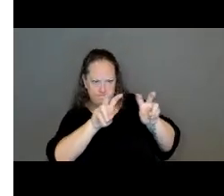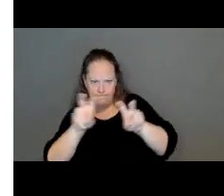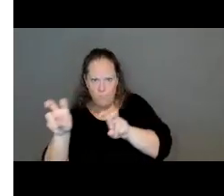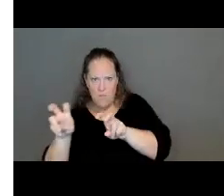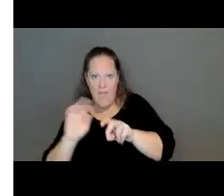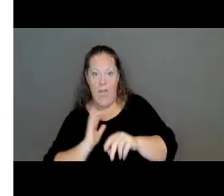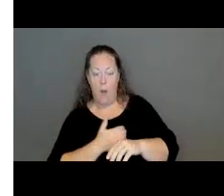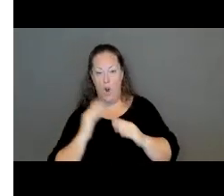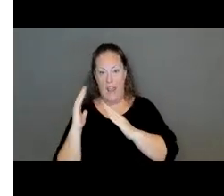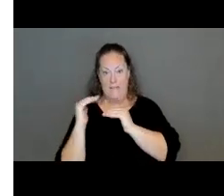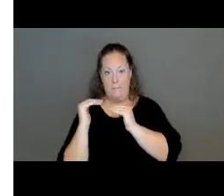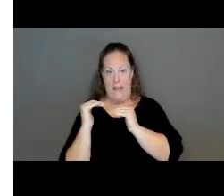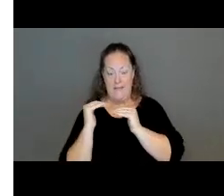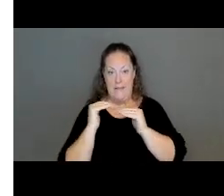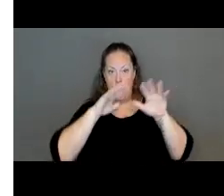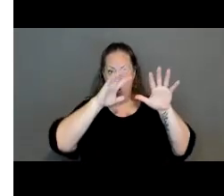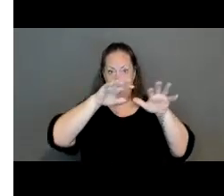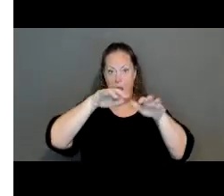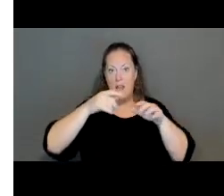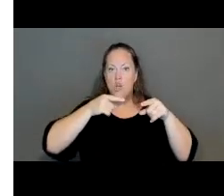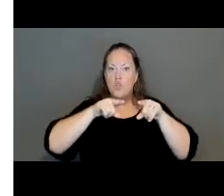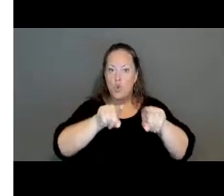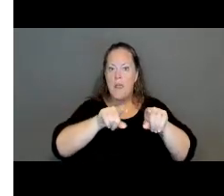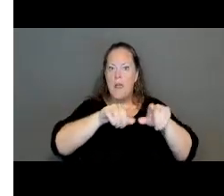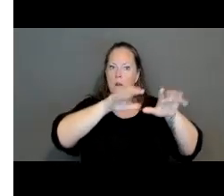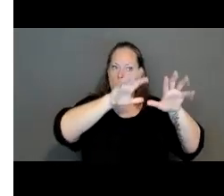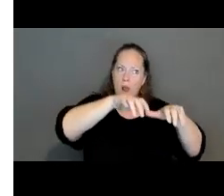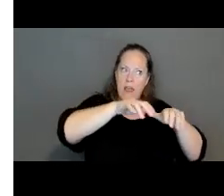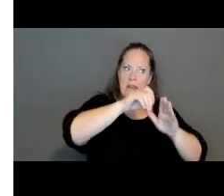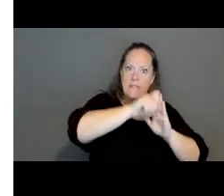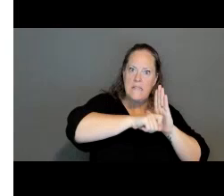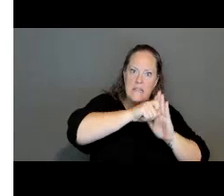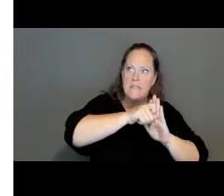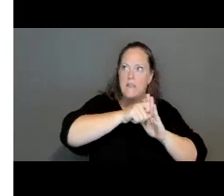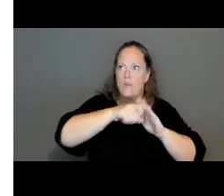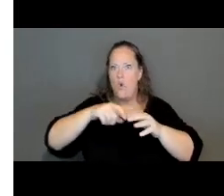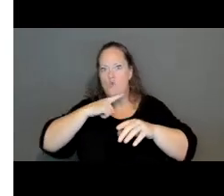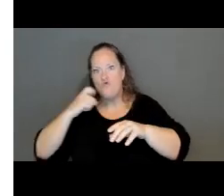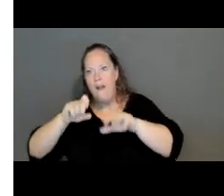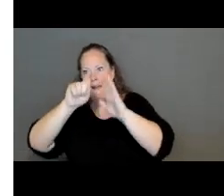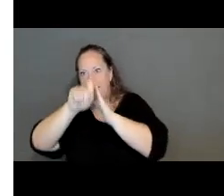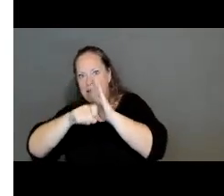expecting during different dry and rainy seasons, that has changed. So